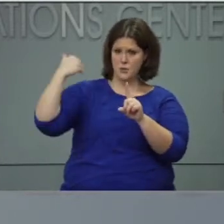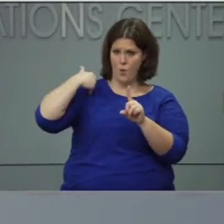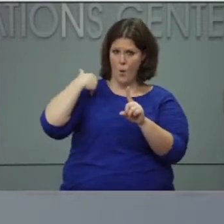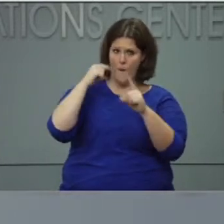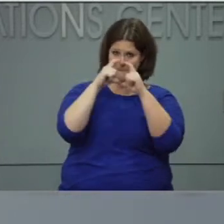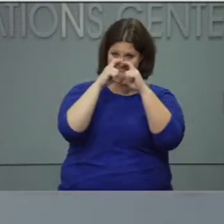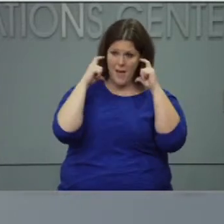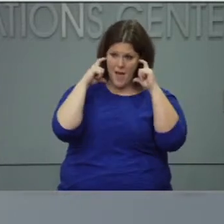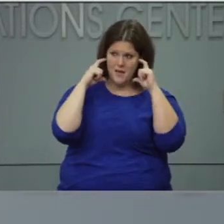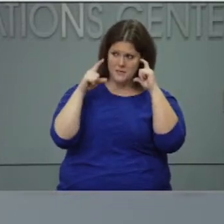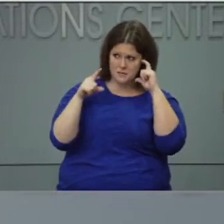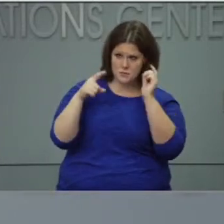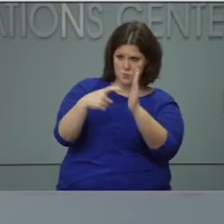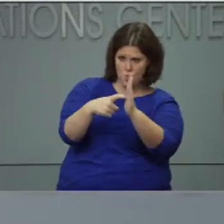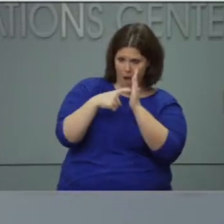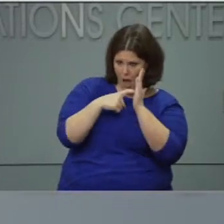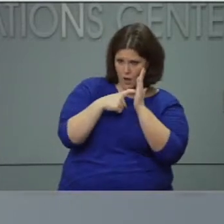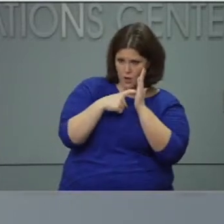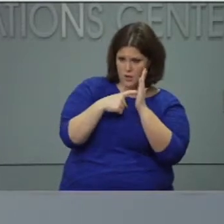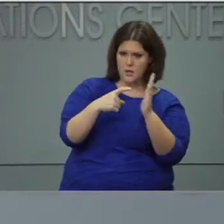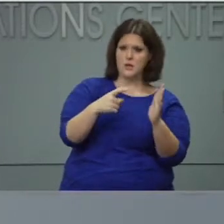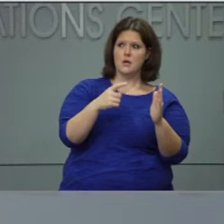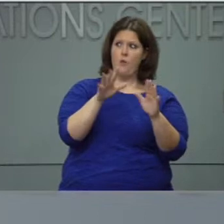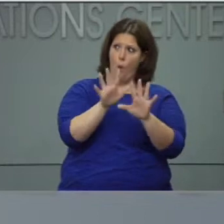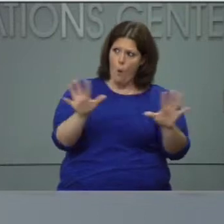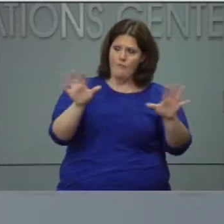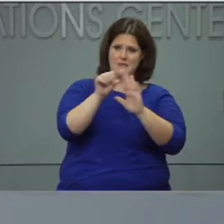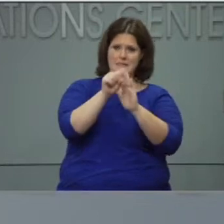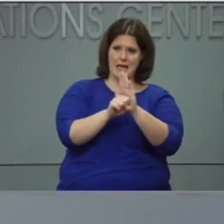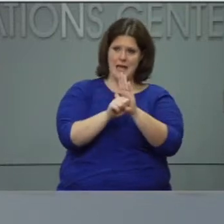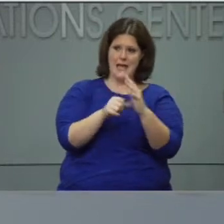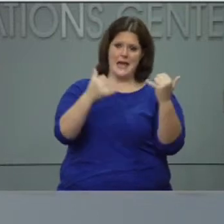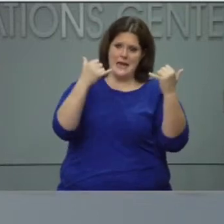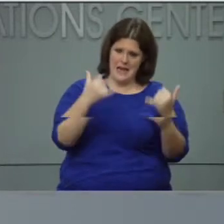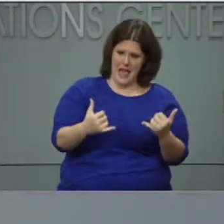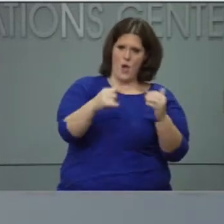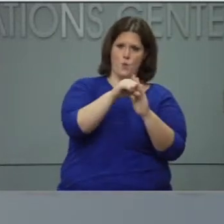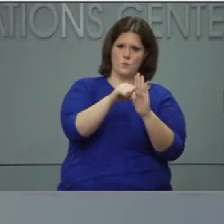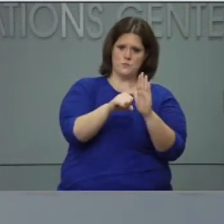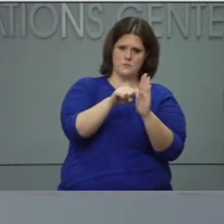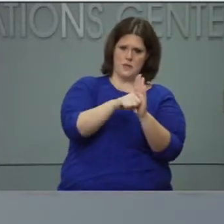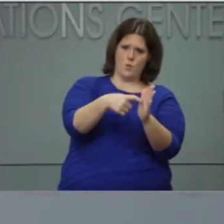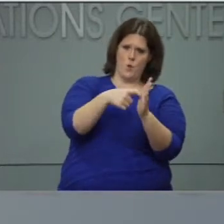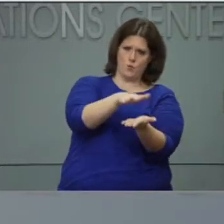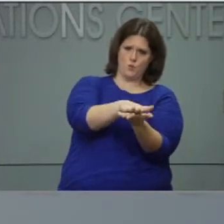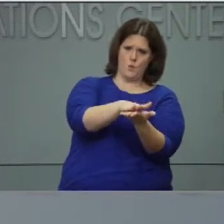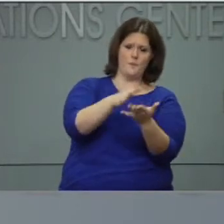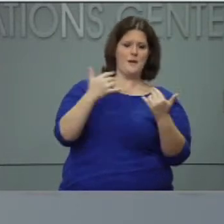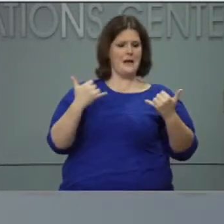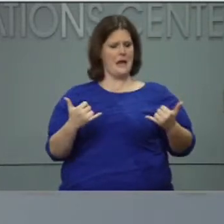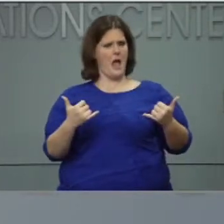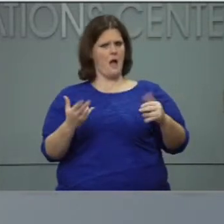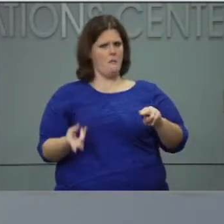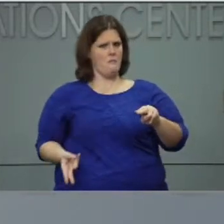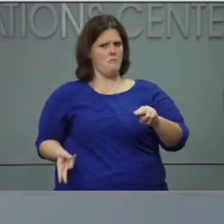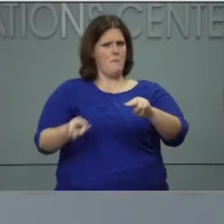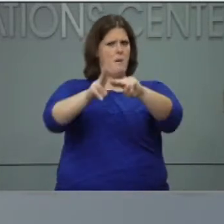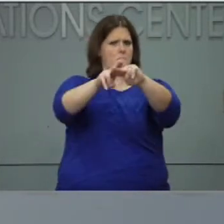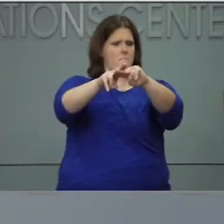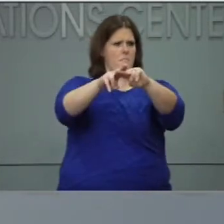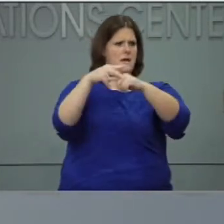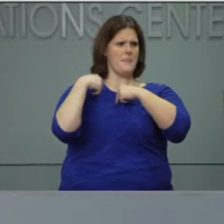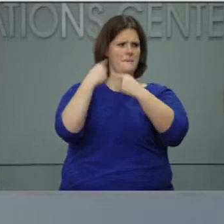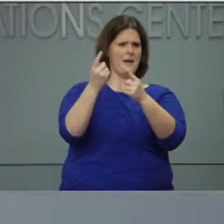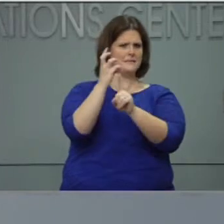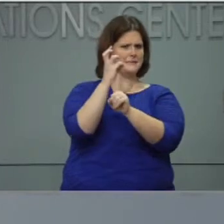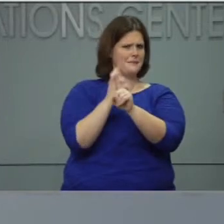were required statewide, and they were required in schools, and now we're seeing the worst levels of all available metrics in the last